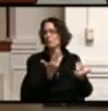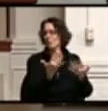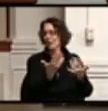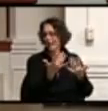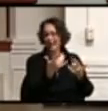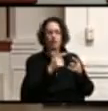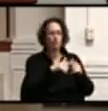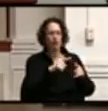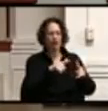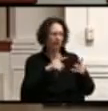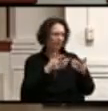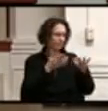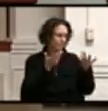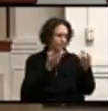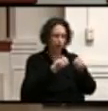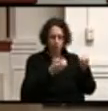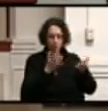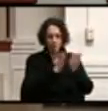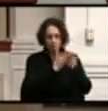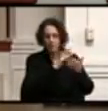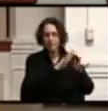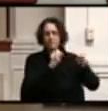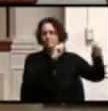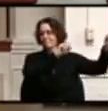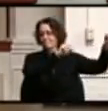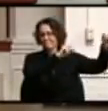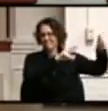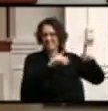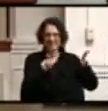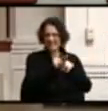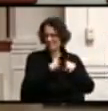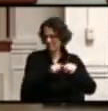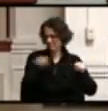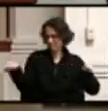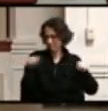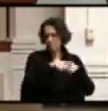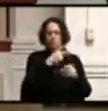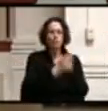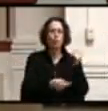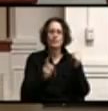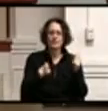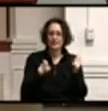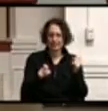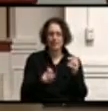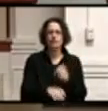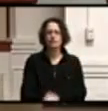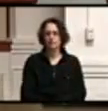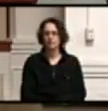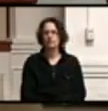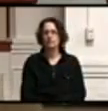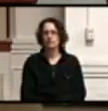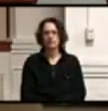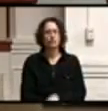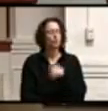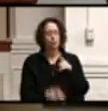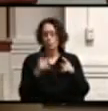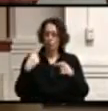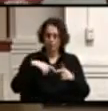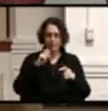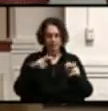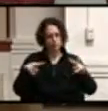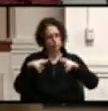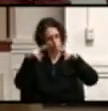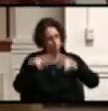try to soften that up. But I think let's take care of what we need to do for here. And again, we need to look at budget and make sure we're